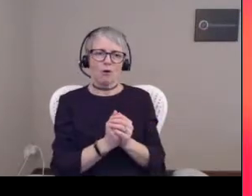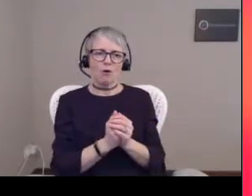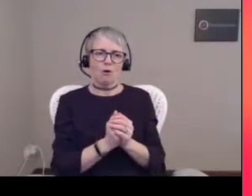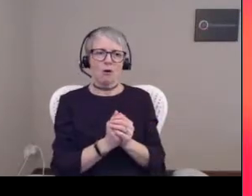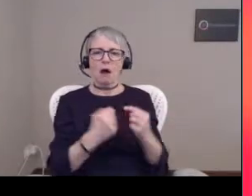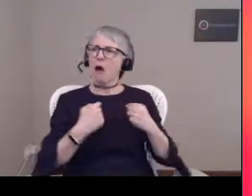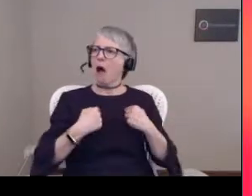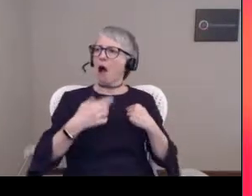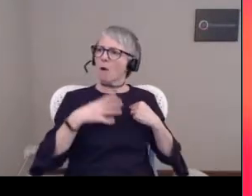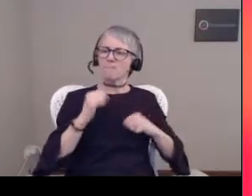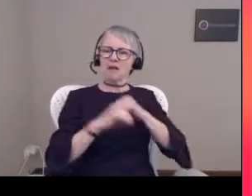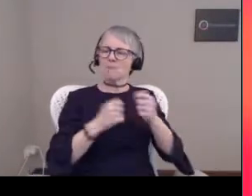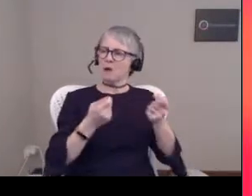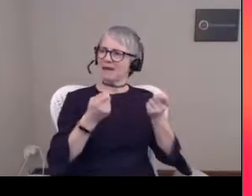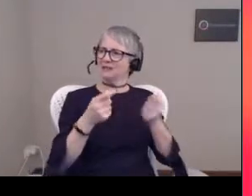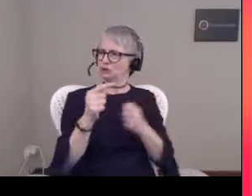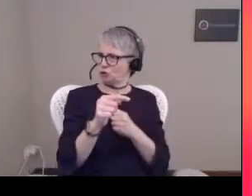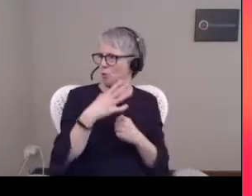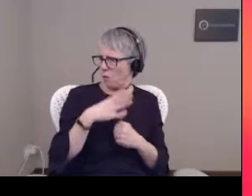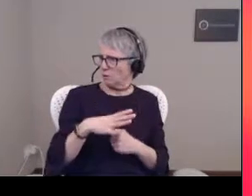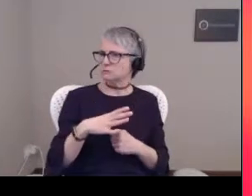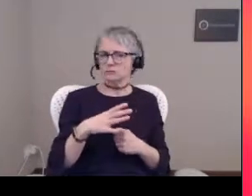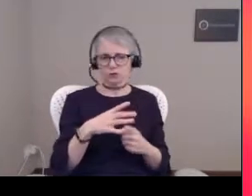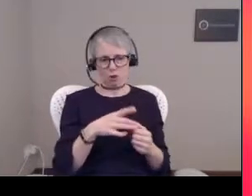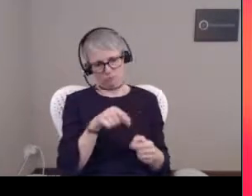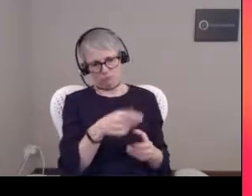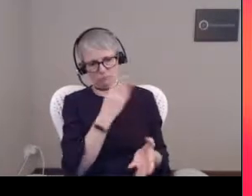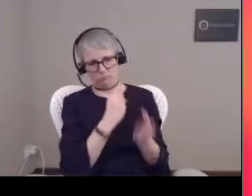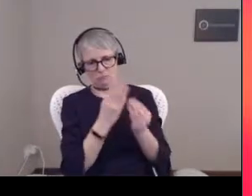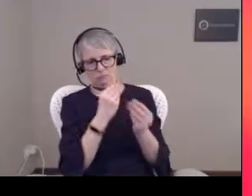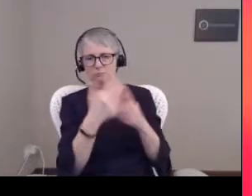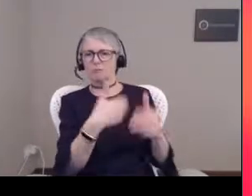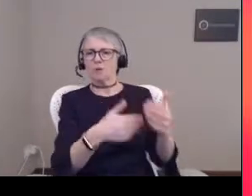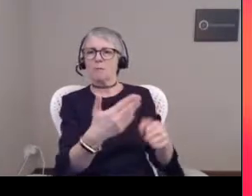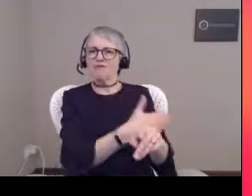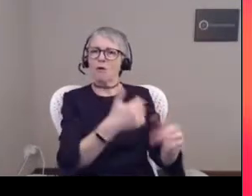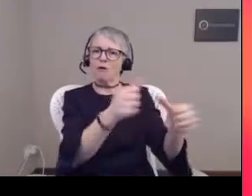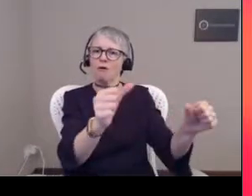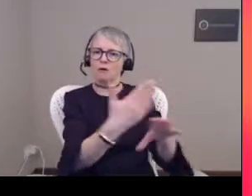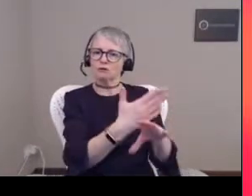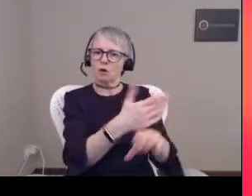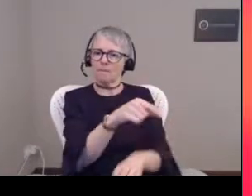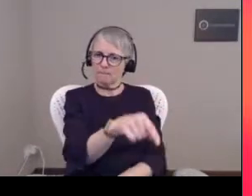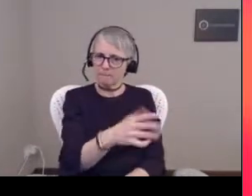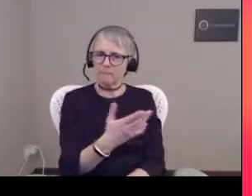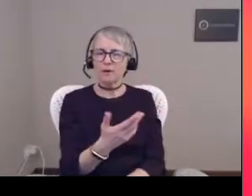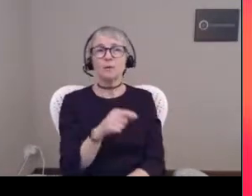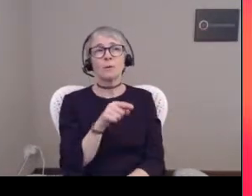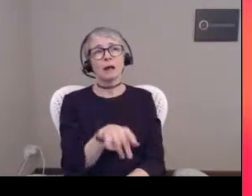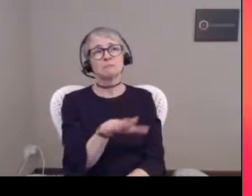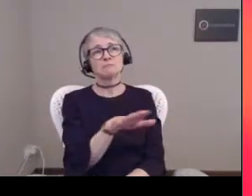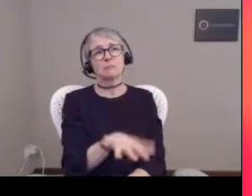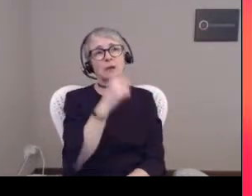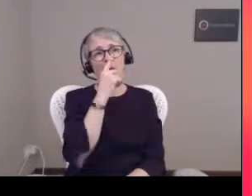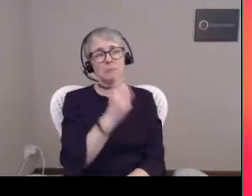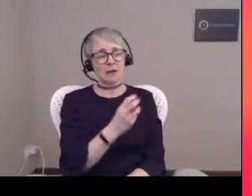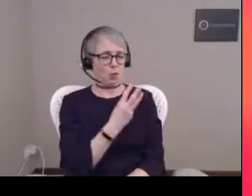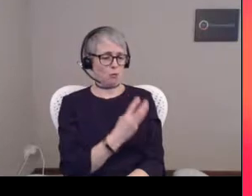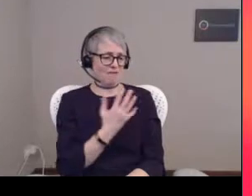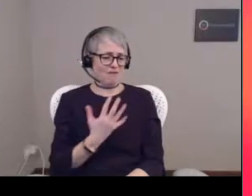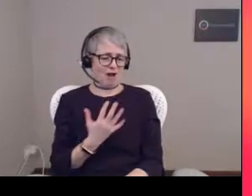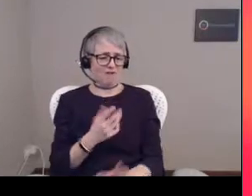into management, and on the leadership program, if you've done around sort of 3 to 5 years within ITV and you're showcasing how